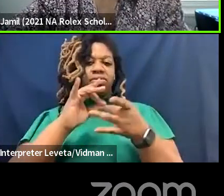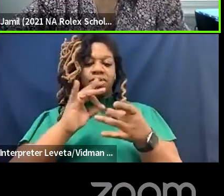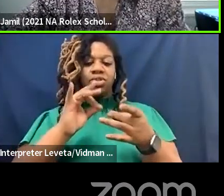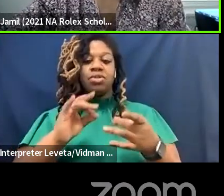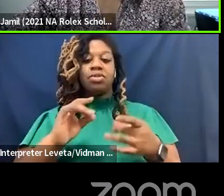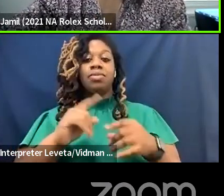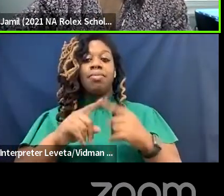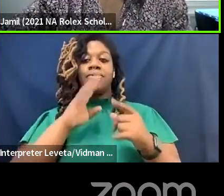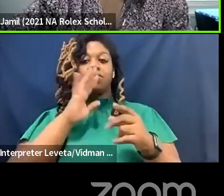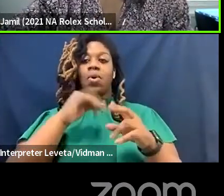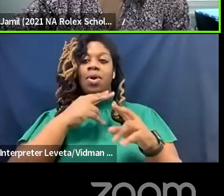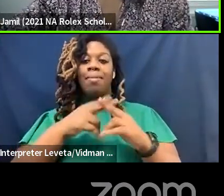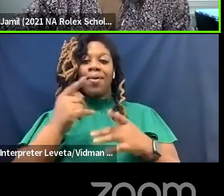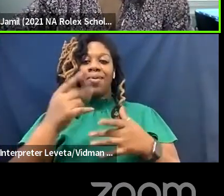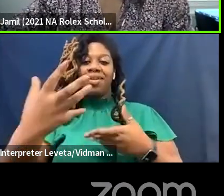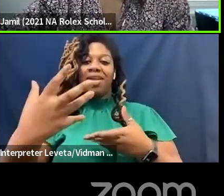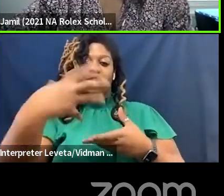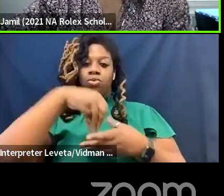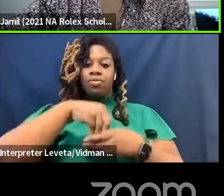the inclusivity.